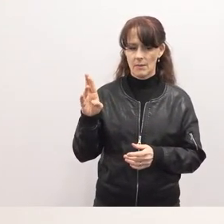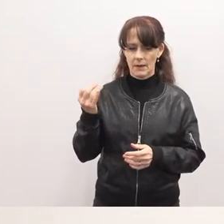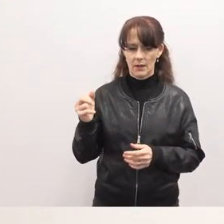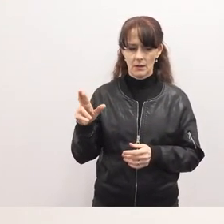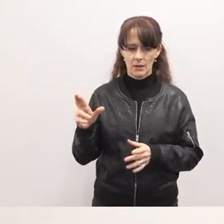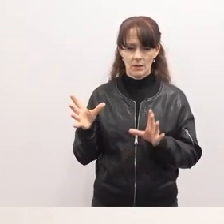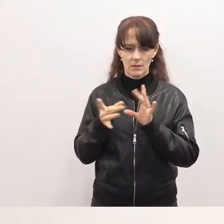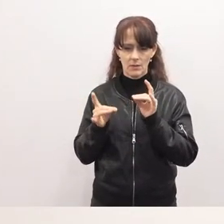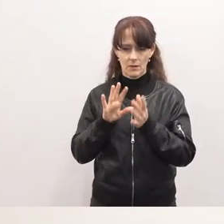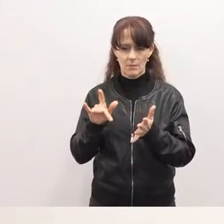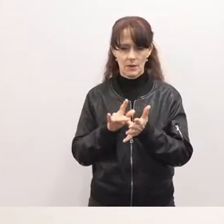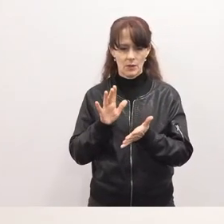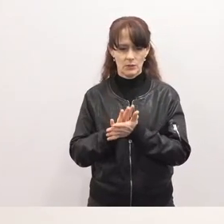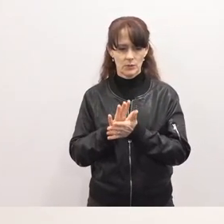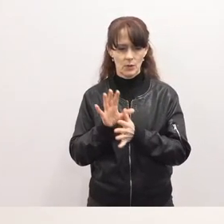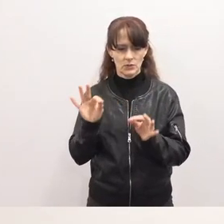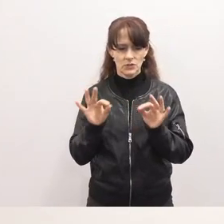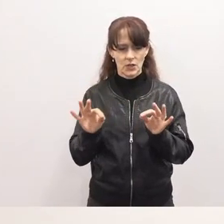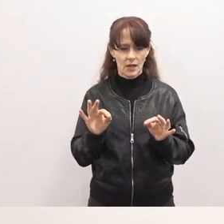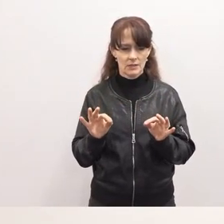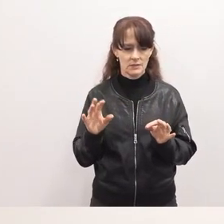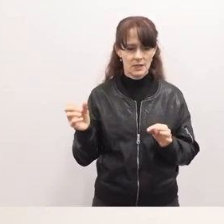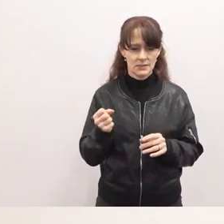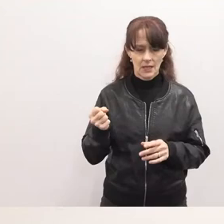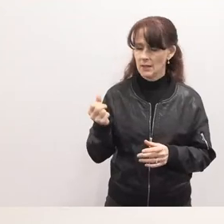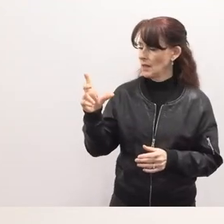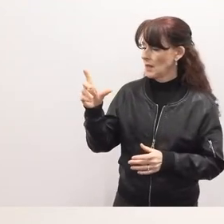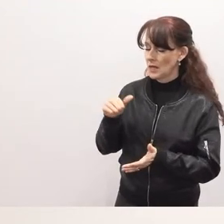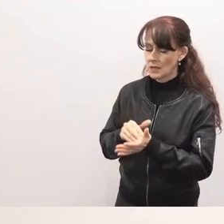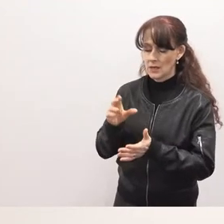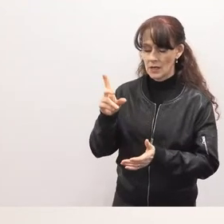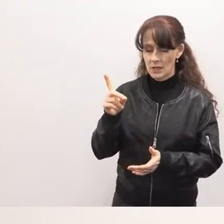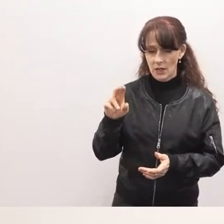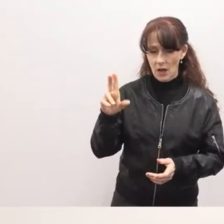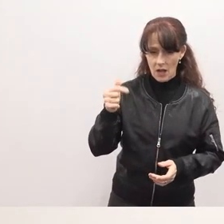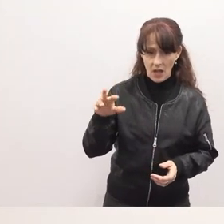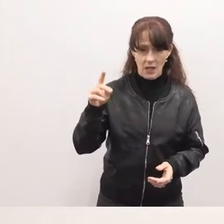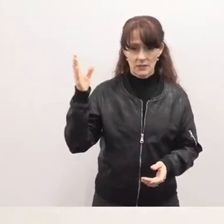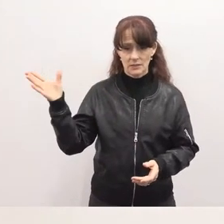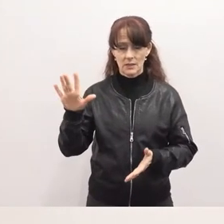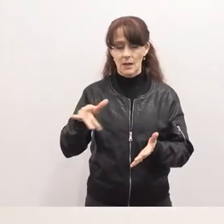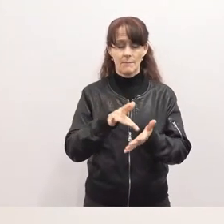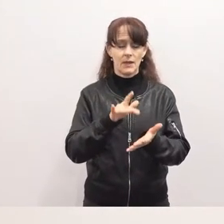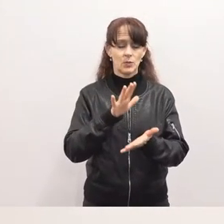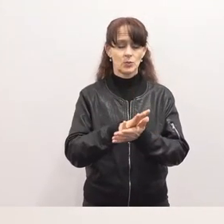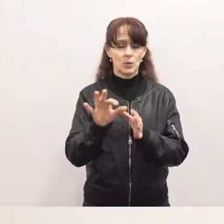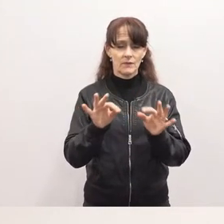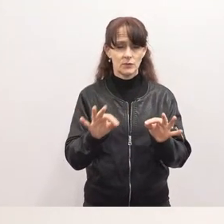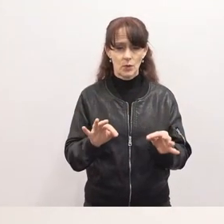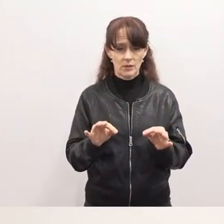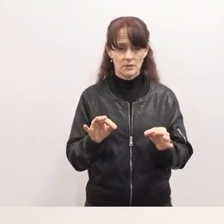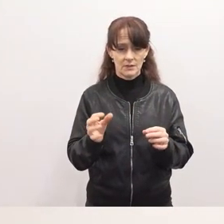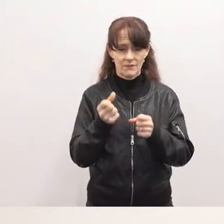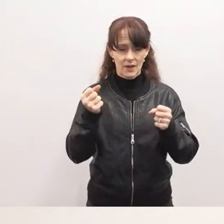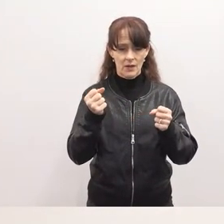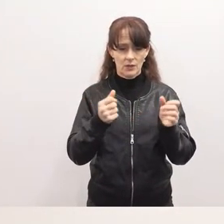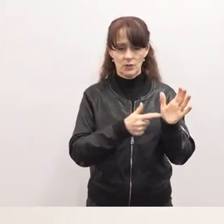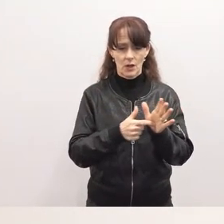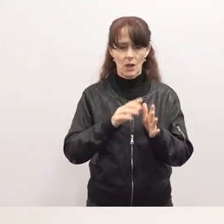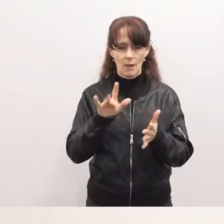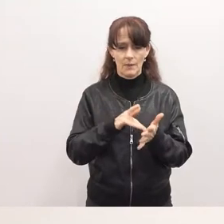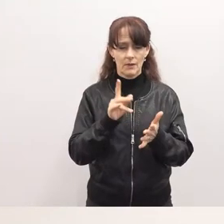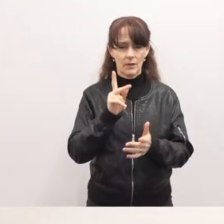on the Middle School Choice Fair Saturday? Yes, thank you. Go ahead, Dr. Lund. So on Saturday, we're hosting our Middle School Choice Fair, showcasing all of our middle